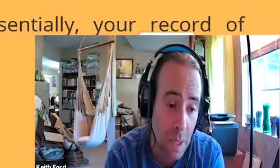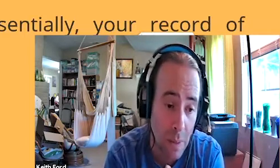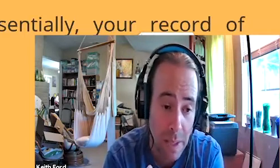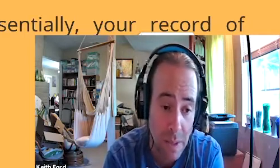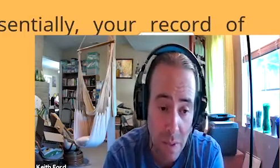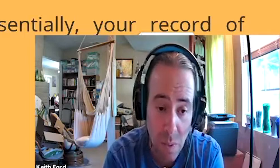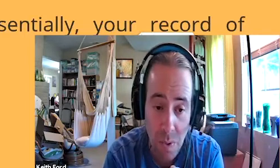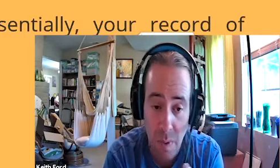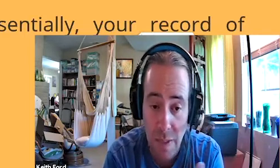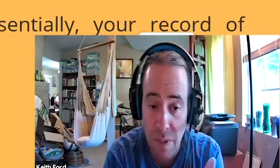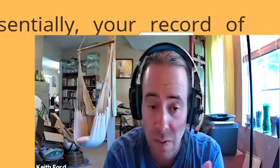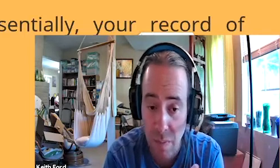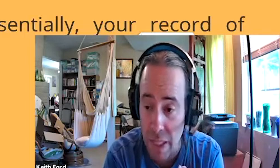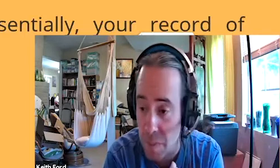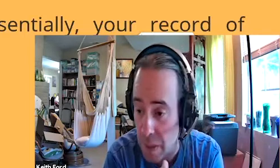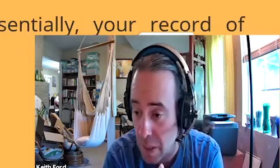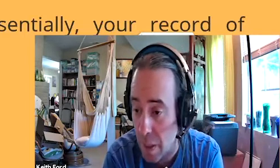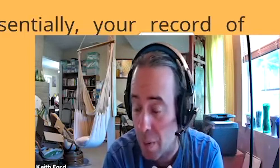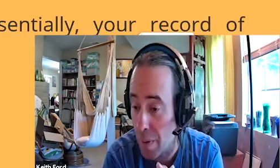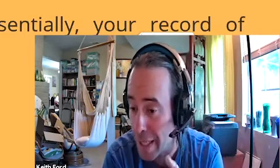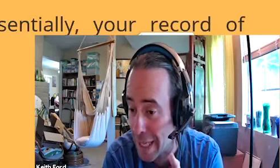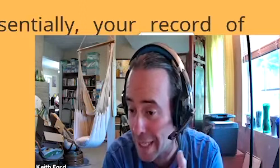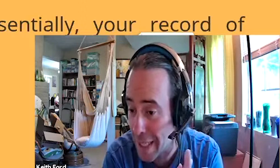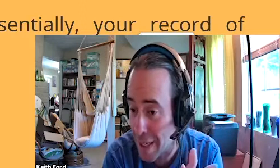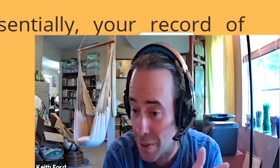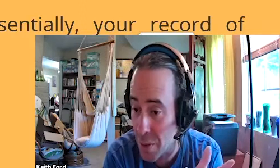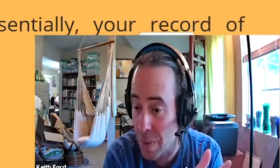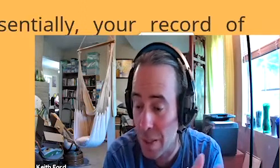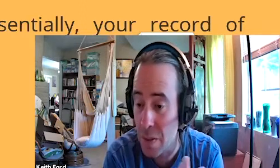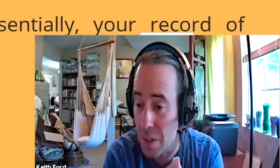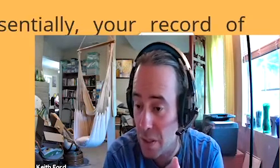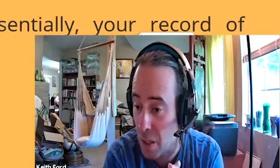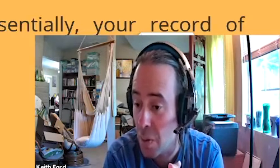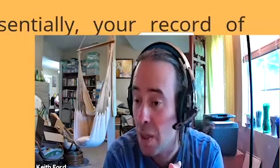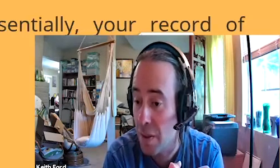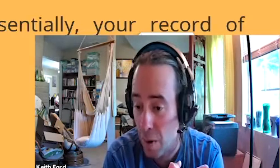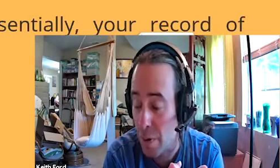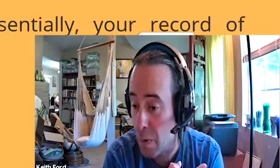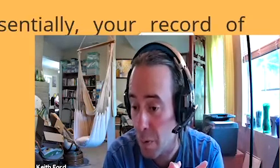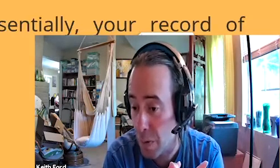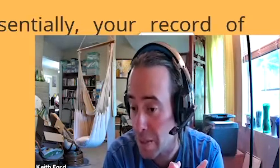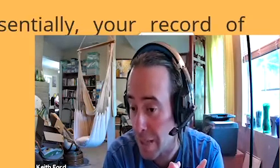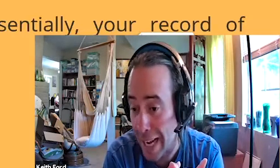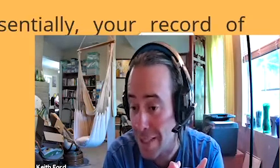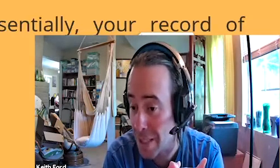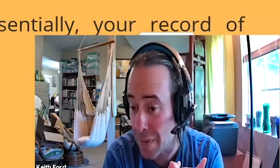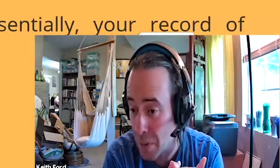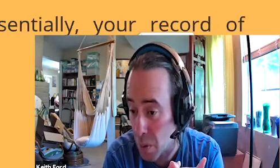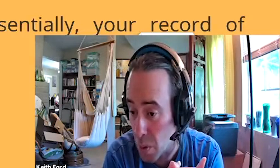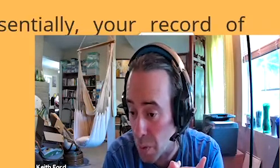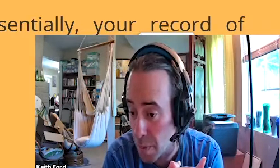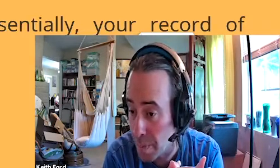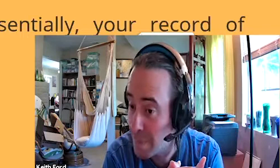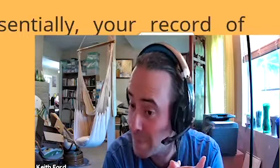It also outlines the roles and rights of district management, what they can and cannot do. You'd be interested to know there are very few things that they actually